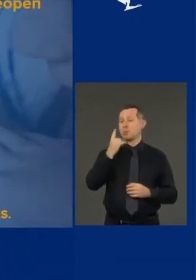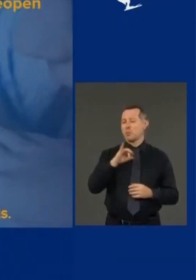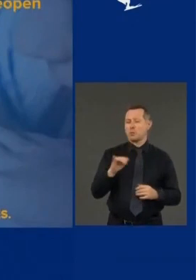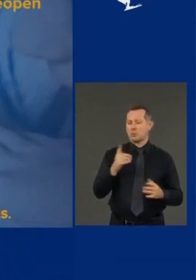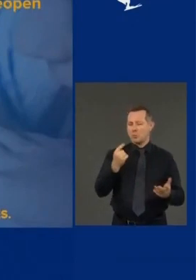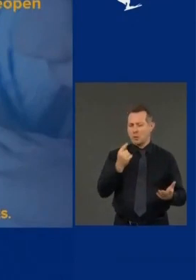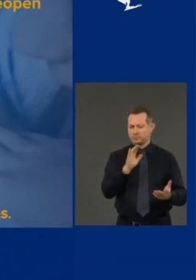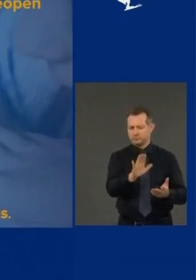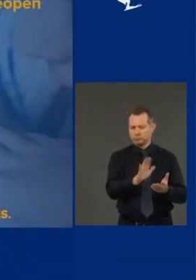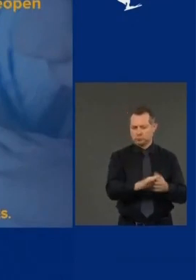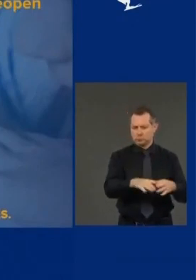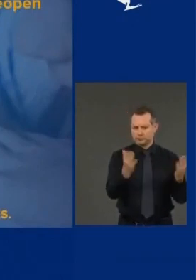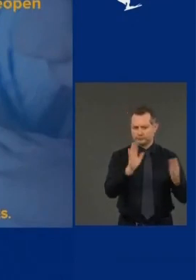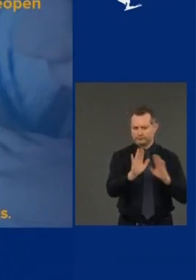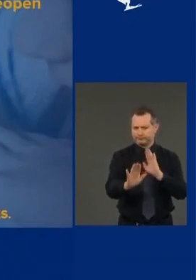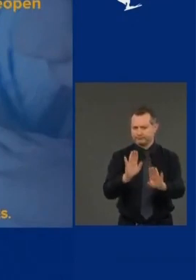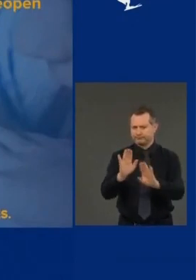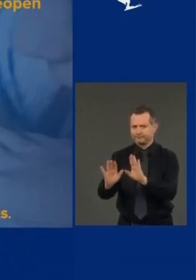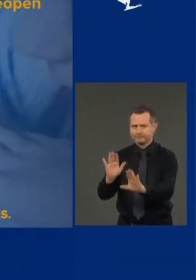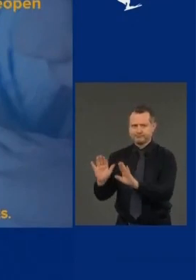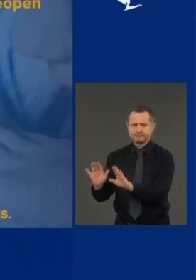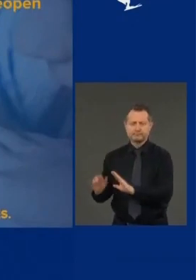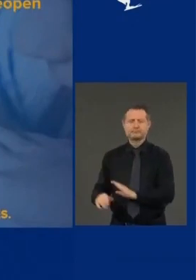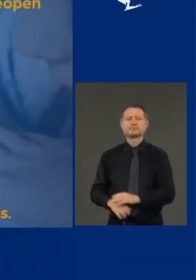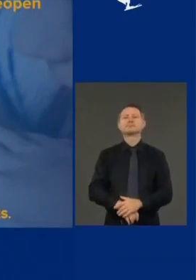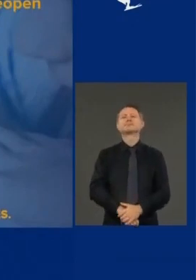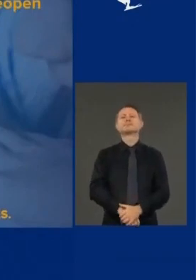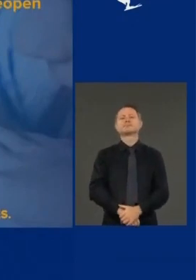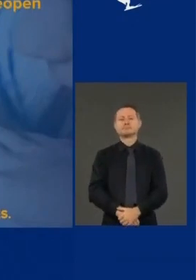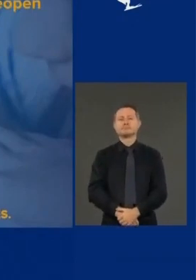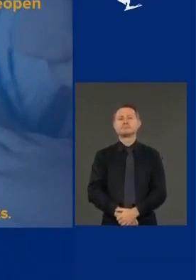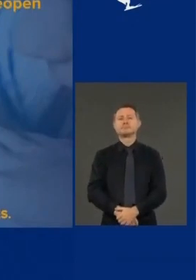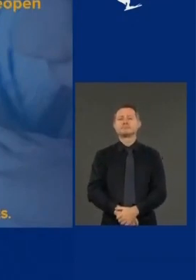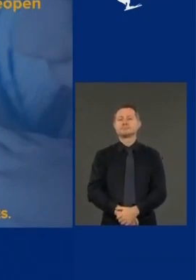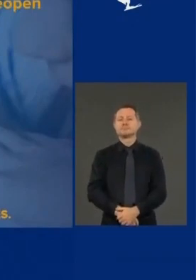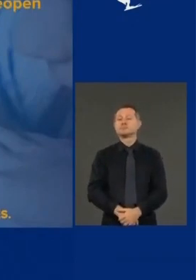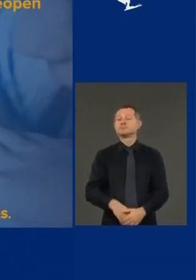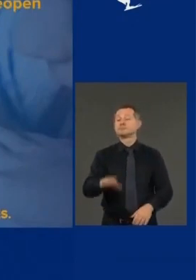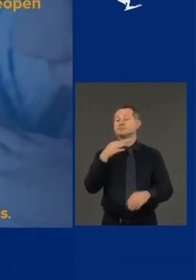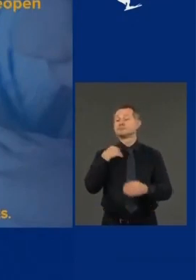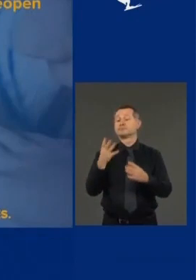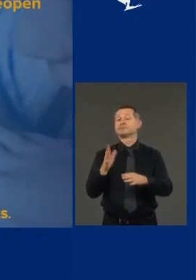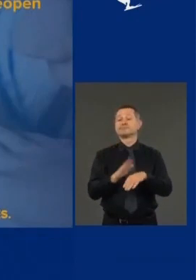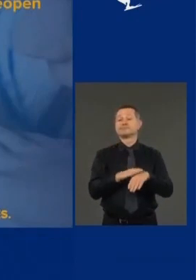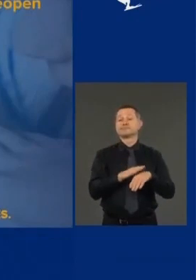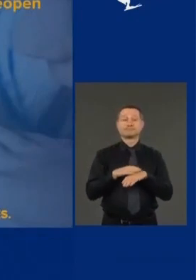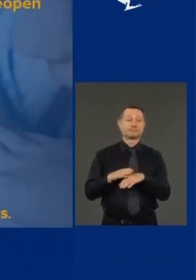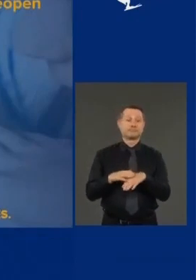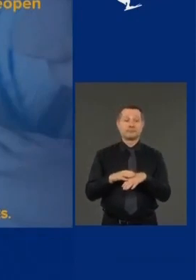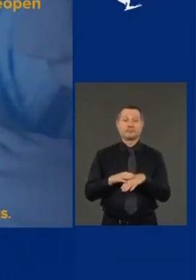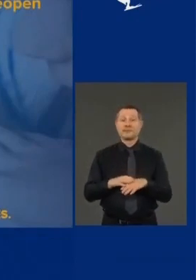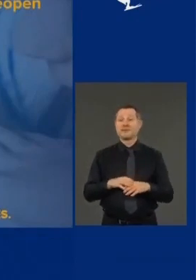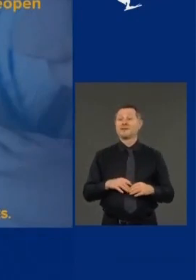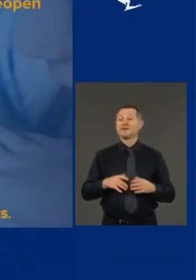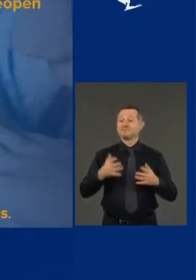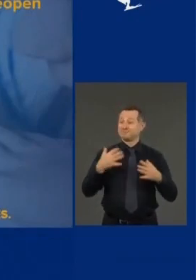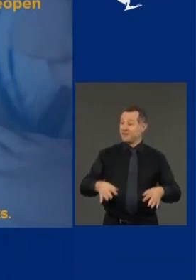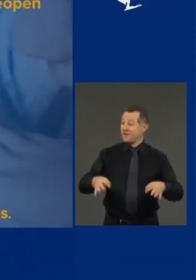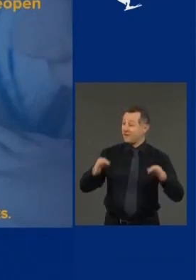to reopen the New York City school system in September. But there has been